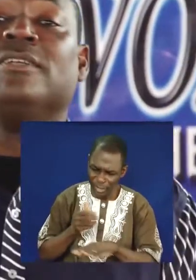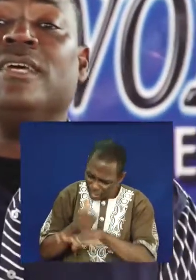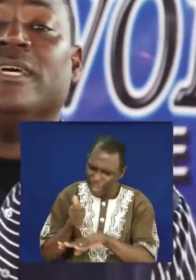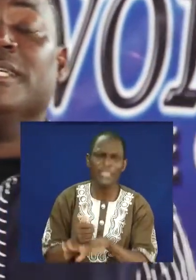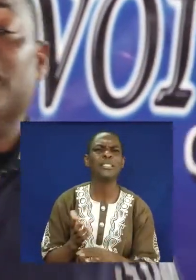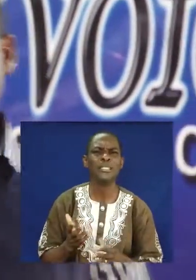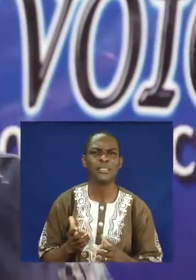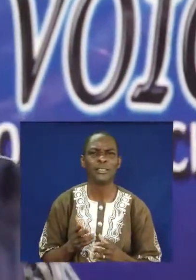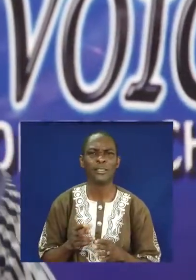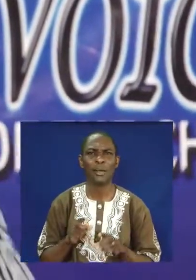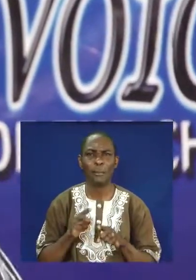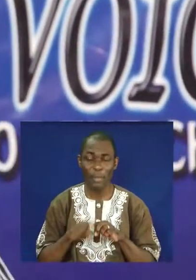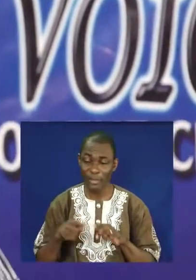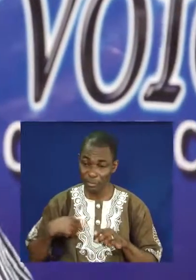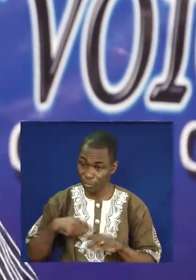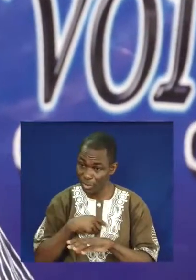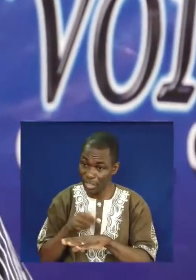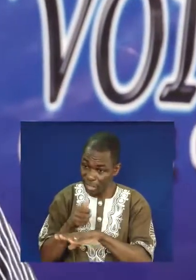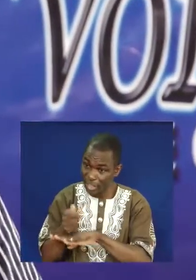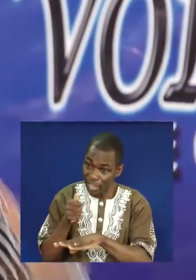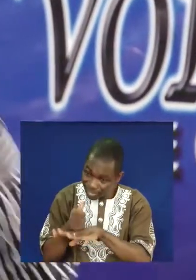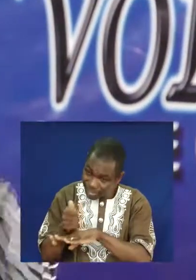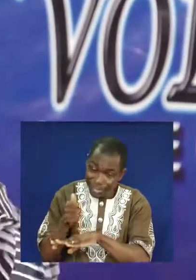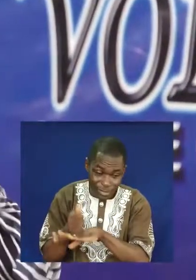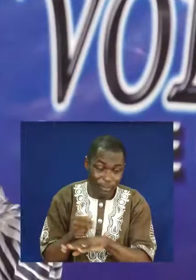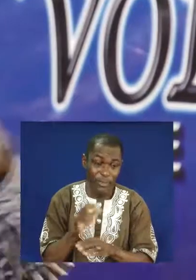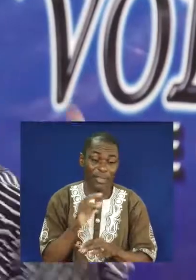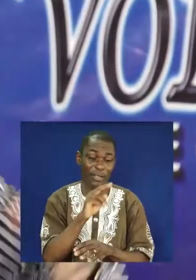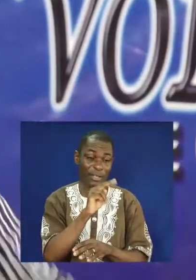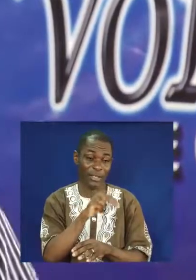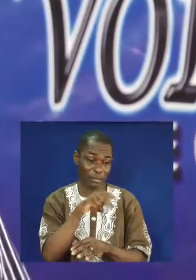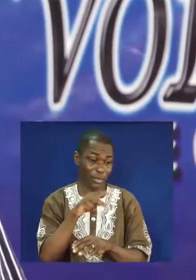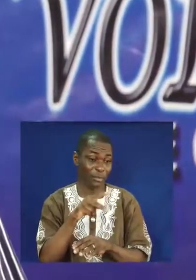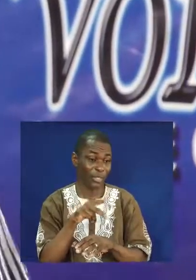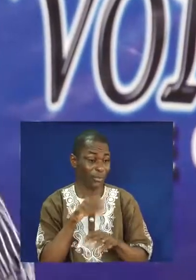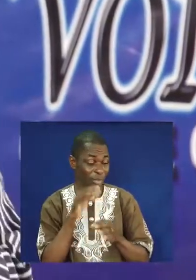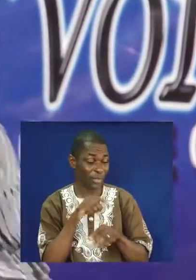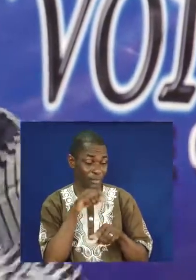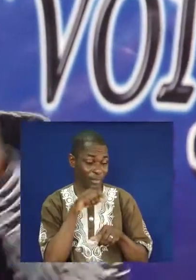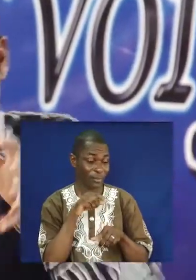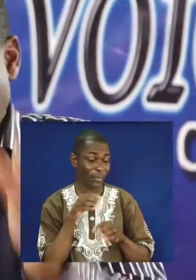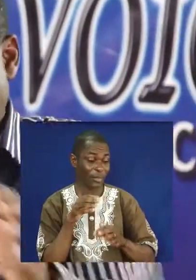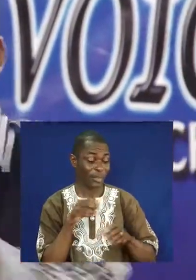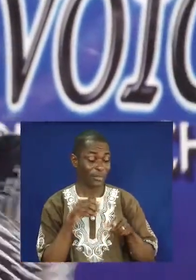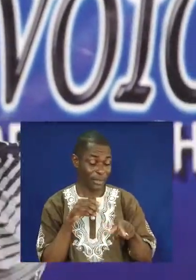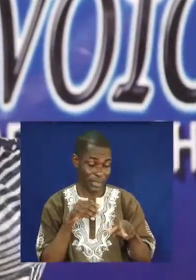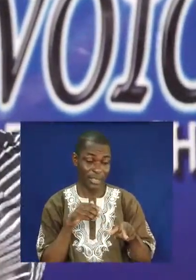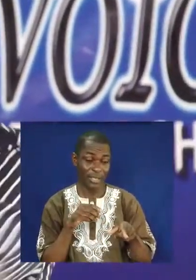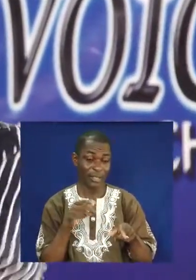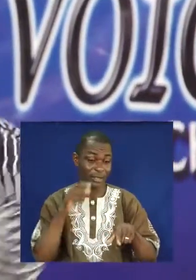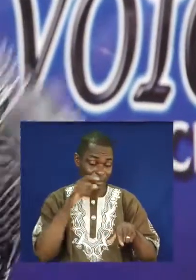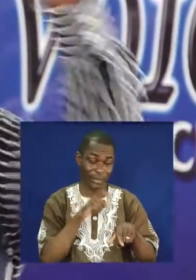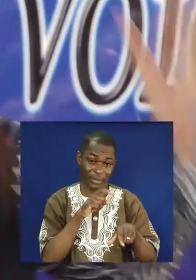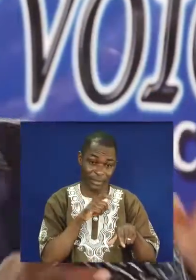anymore. Ti senka politicians no e ye fair e dia man ya efie bia man sa wum in the way aya no musum kan sam say we dia